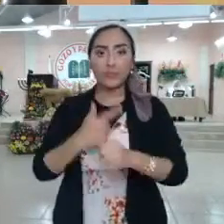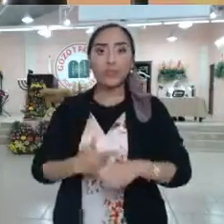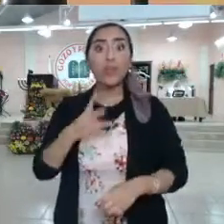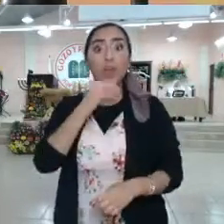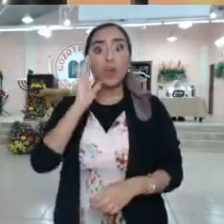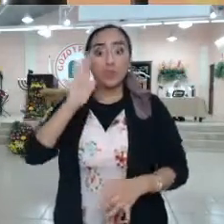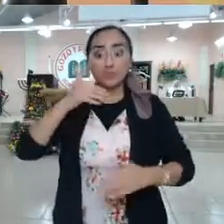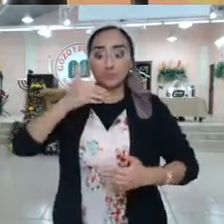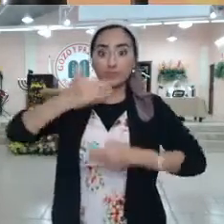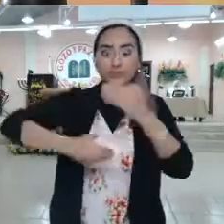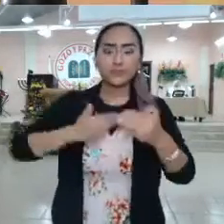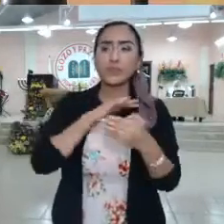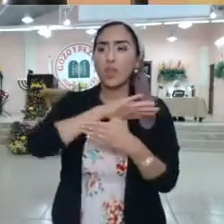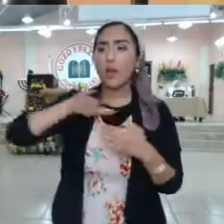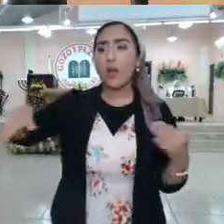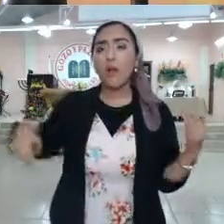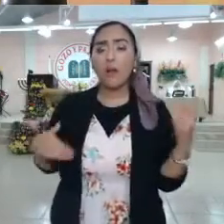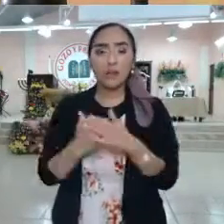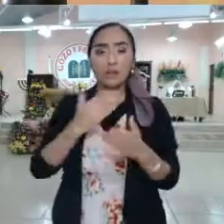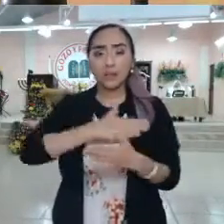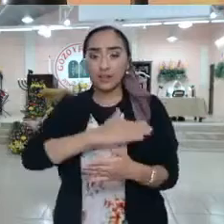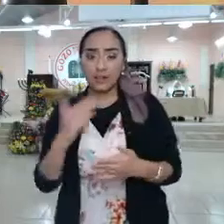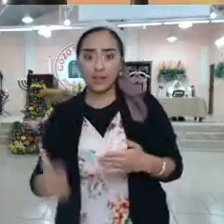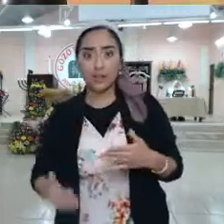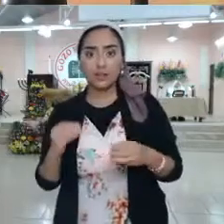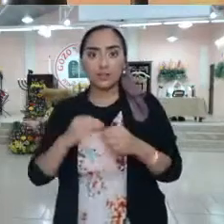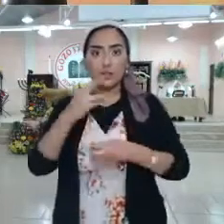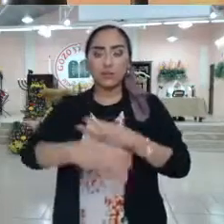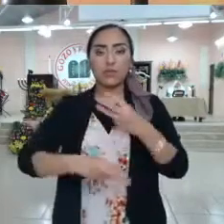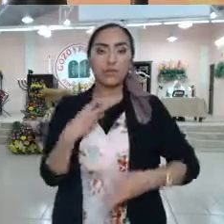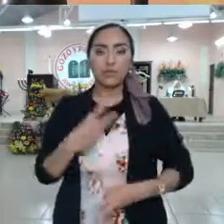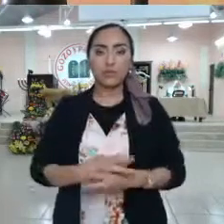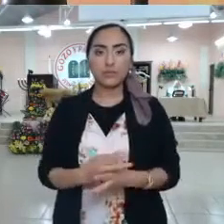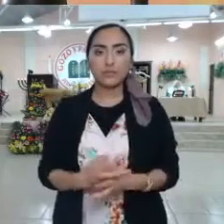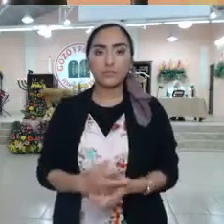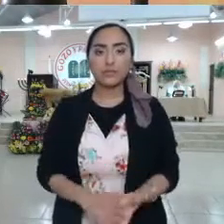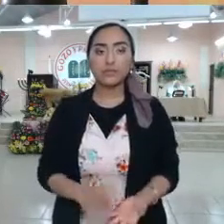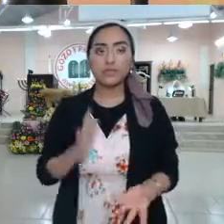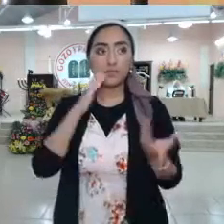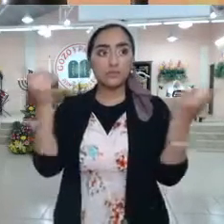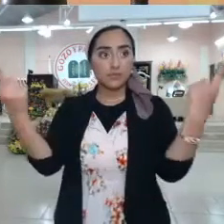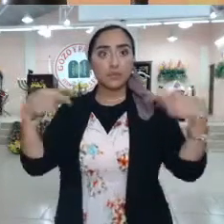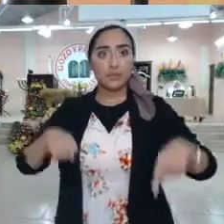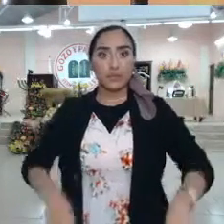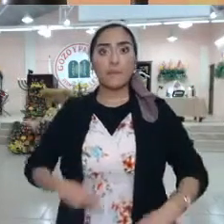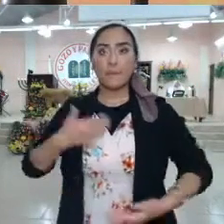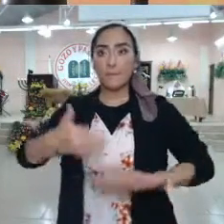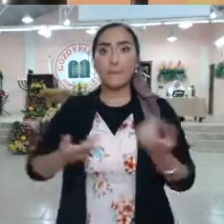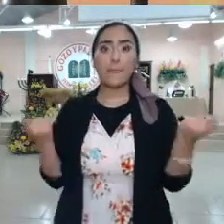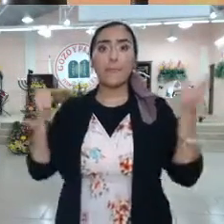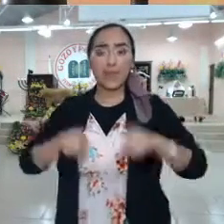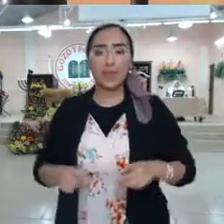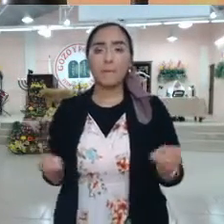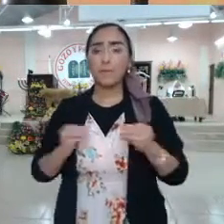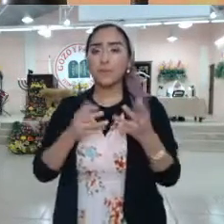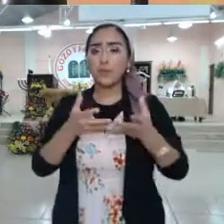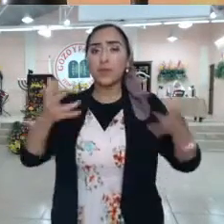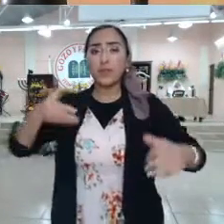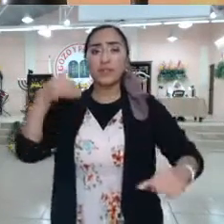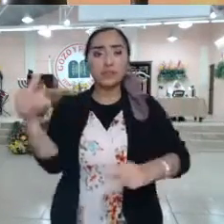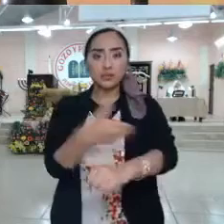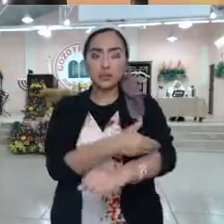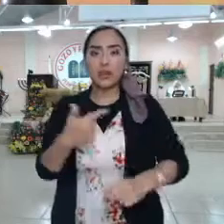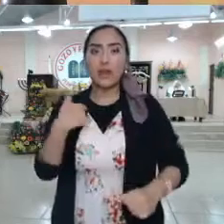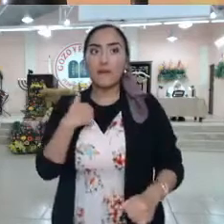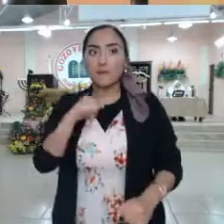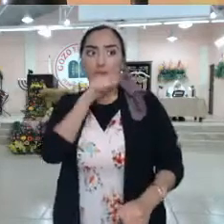are coming. The last of humanity is going to start to happen. And the last things are